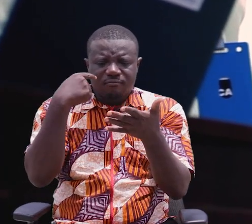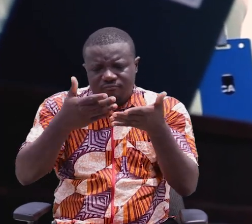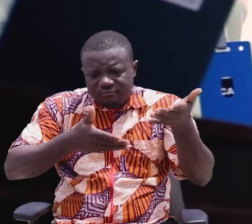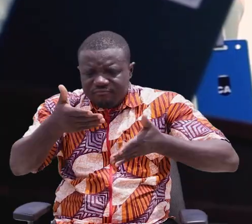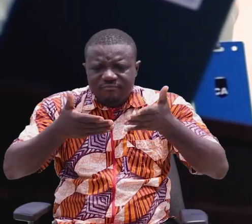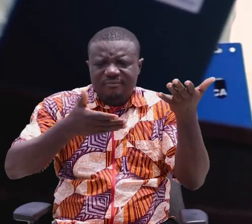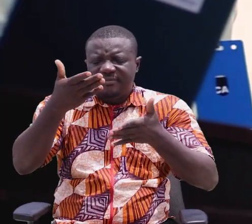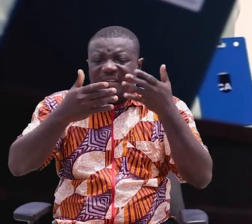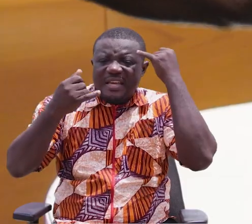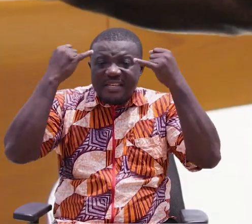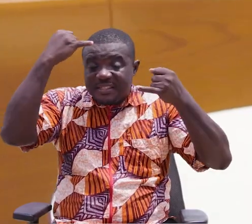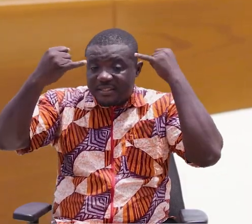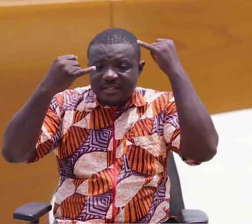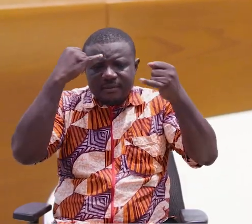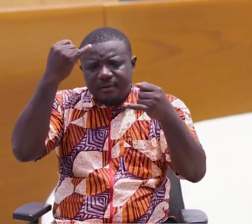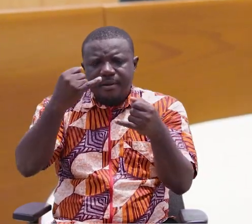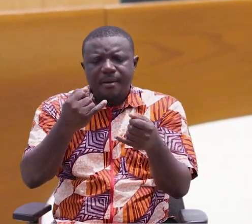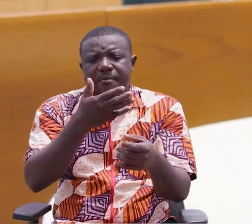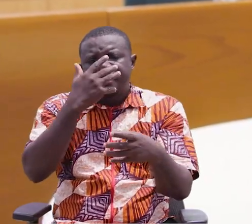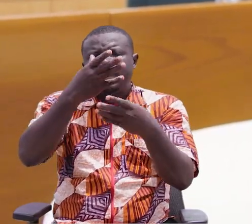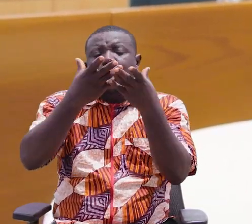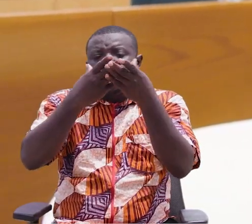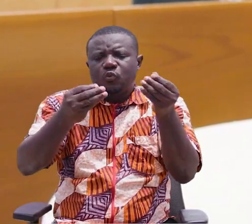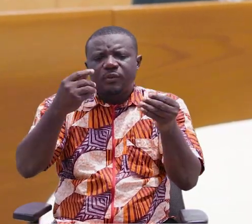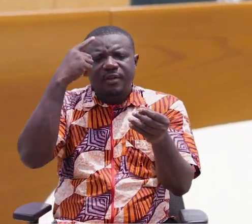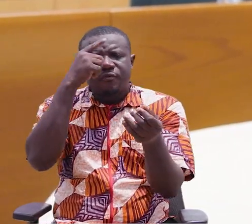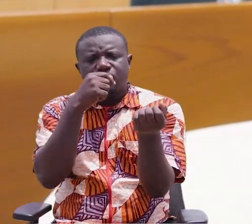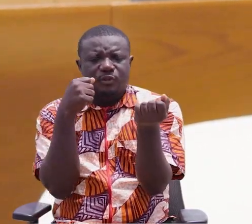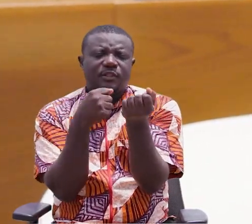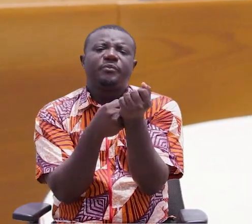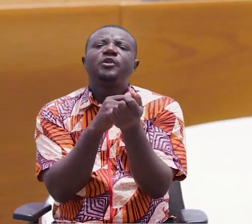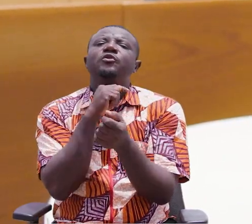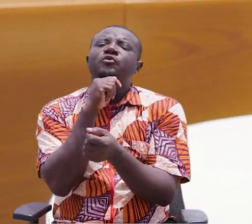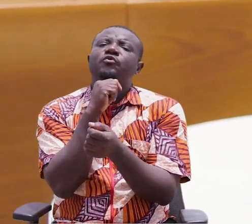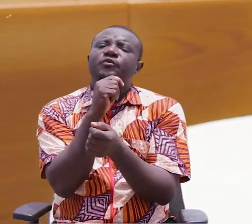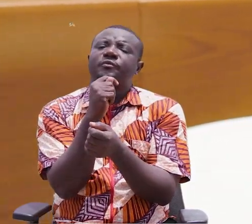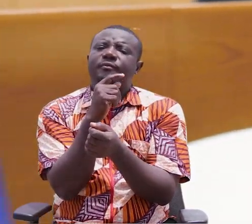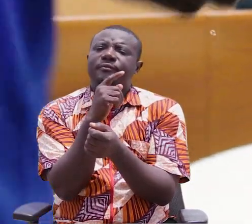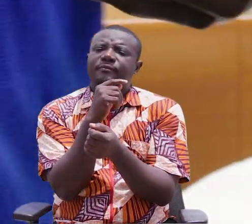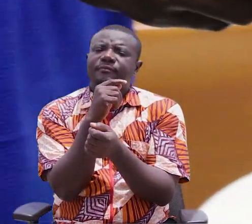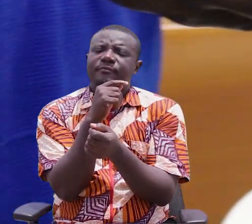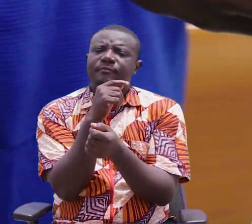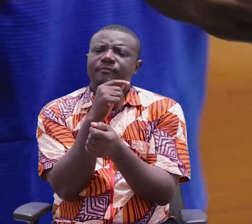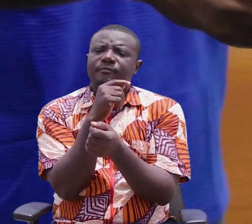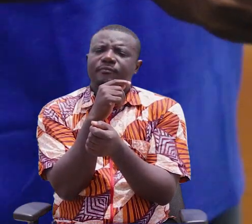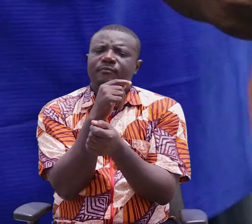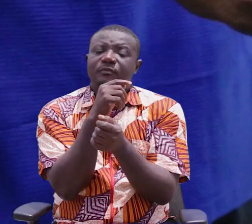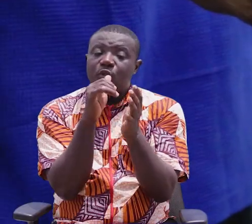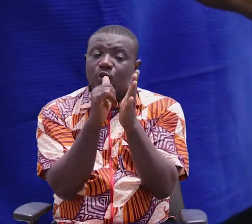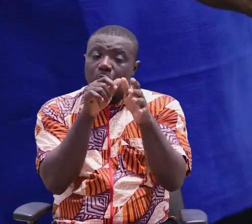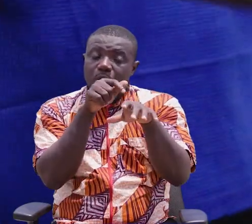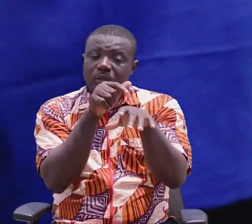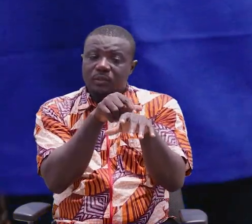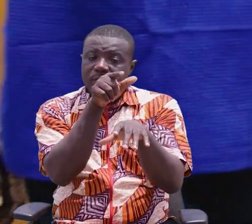solutions, and create assistive technologies to help persons with disabilities. So during